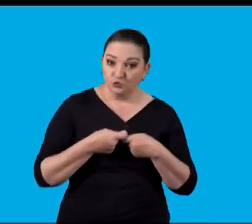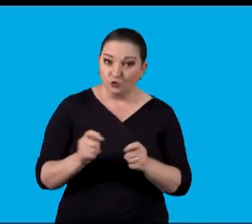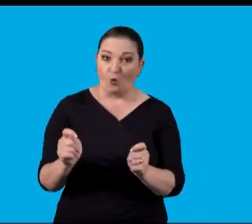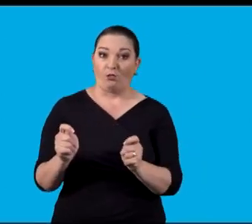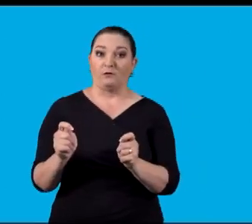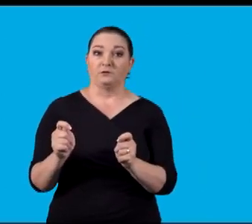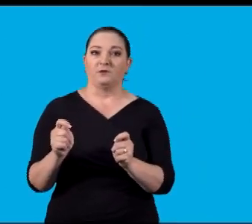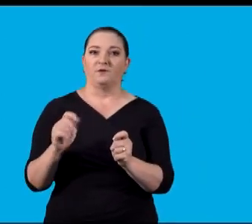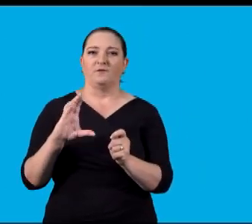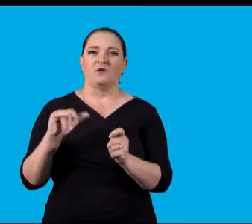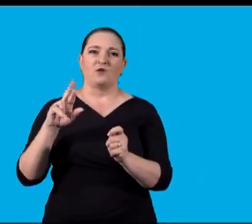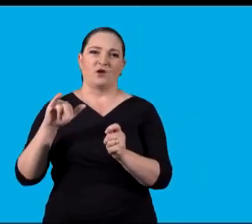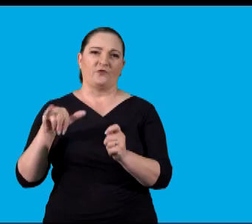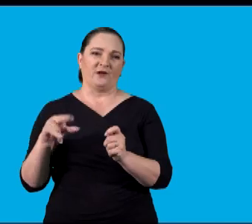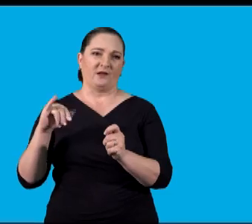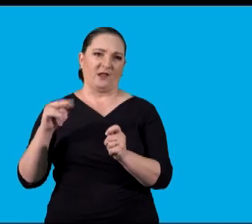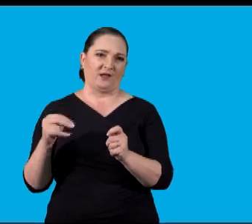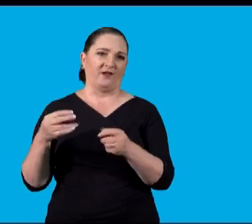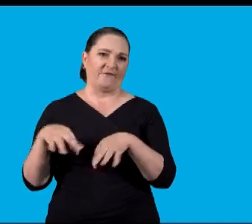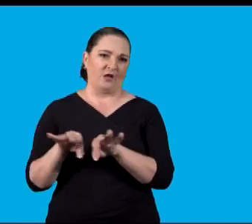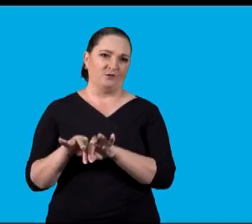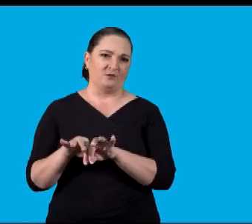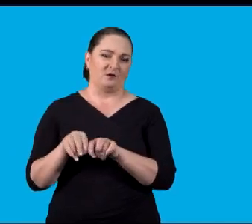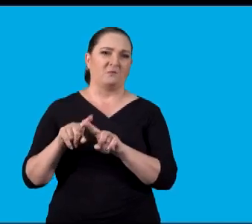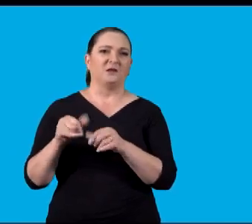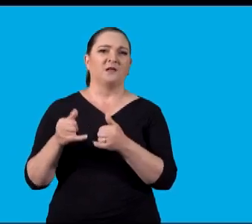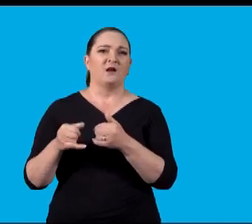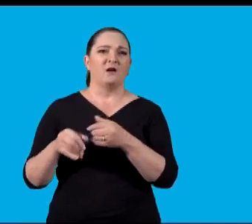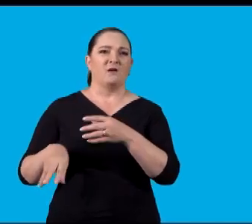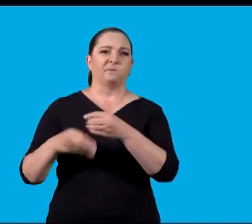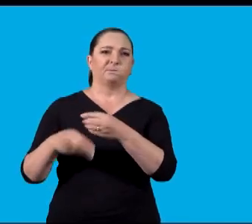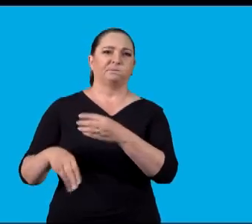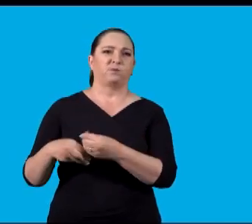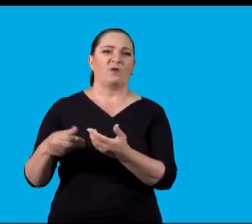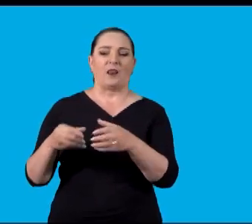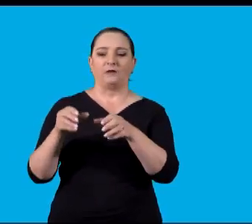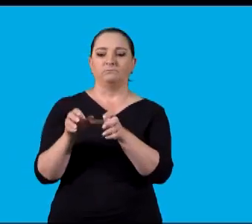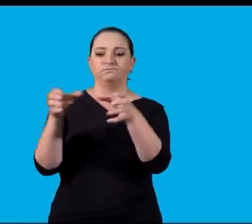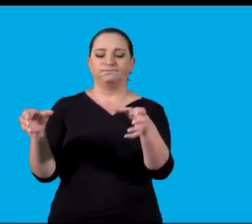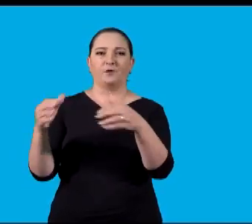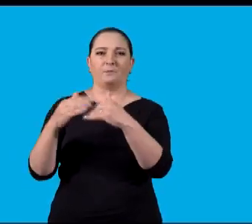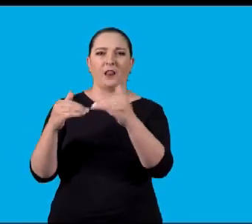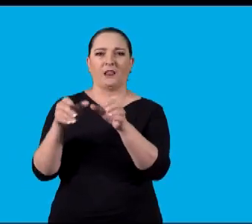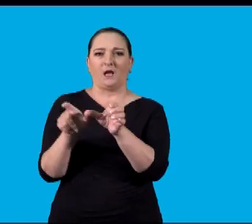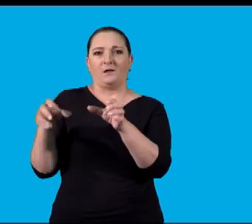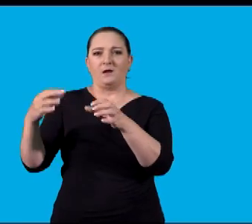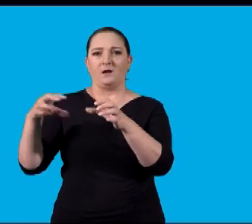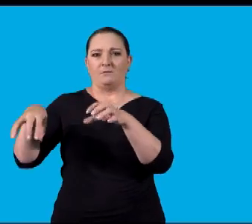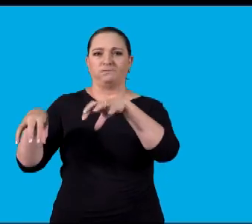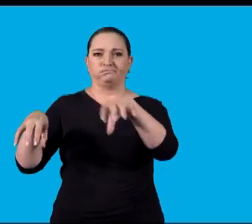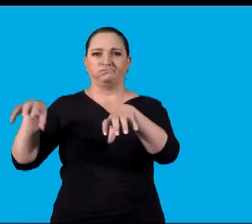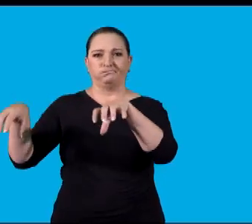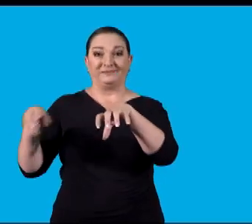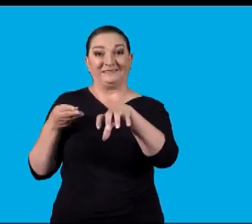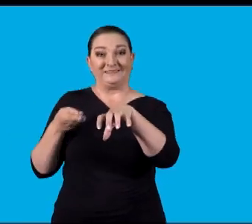value, and we have extensions, and we also have depreciation for the year. Now, we're